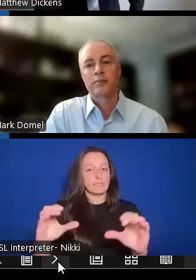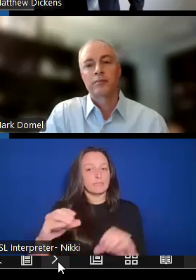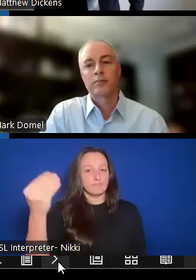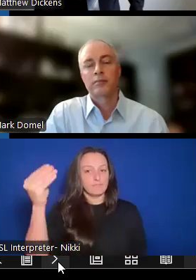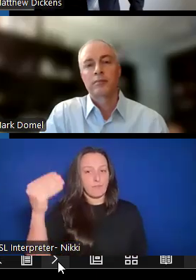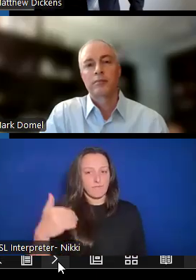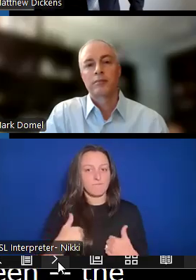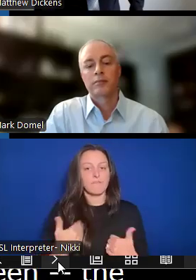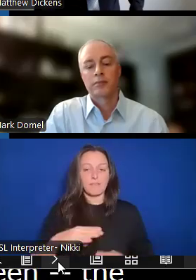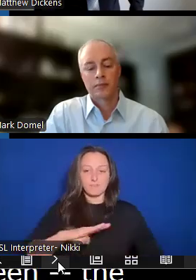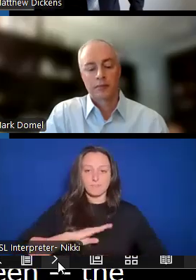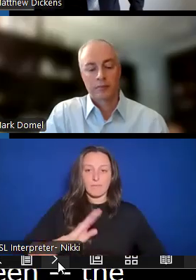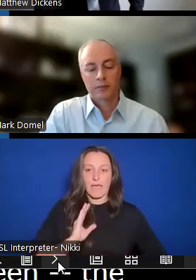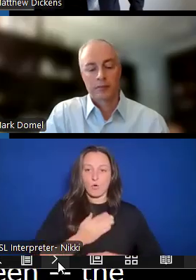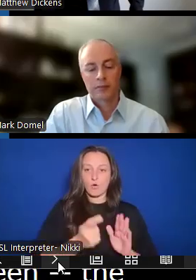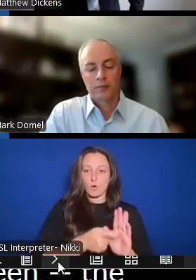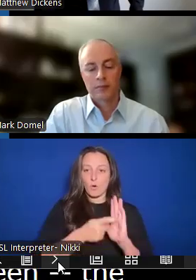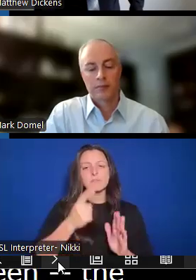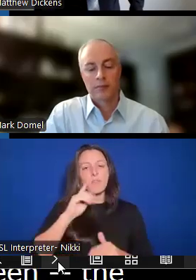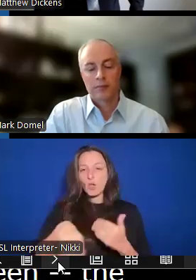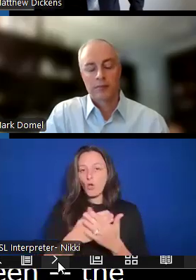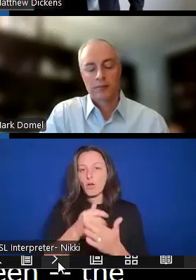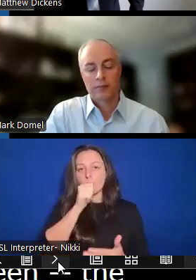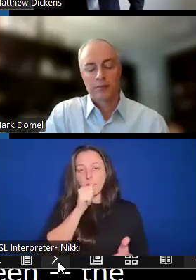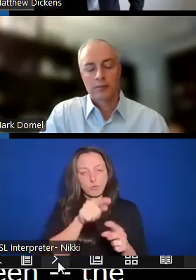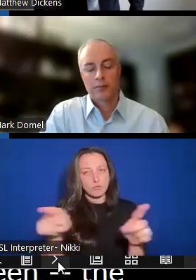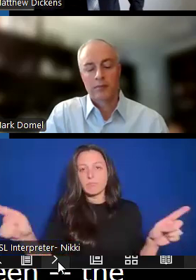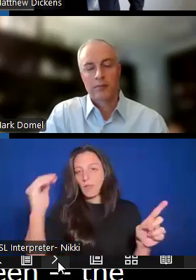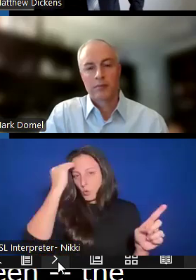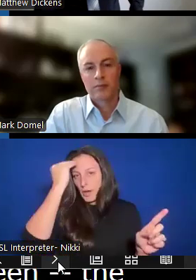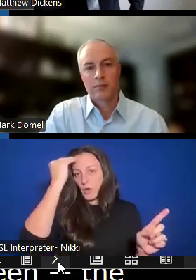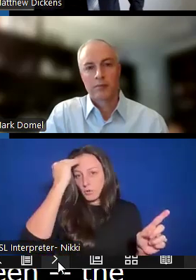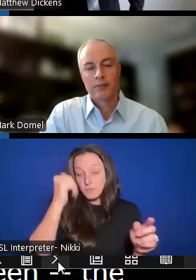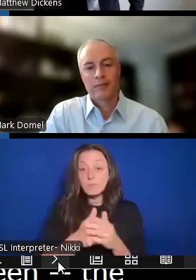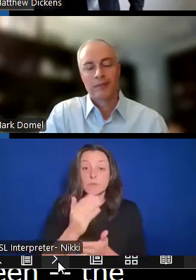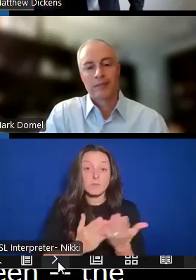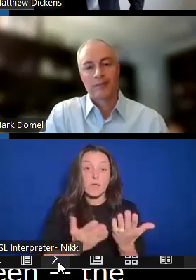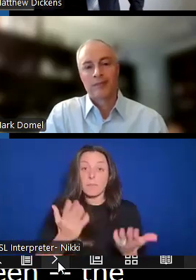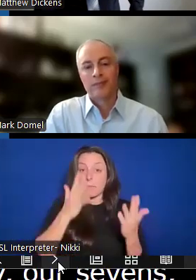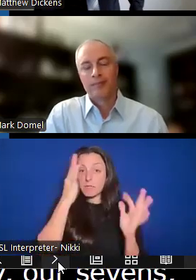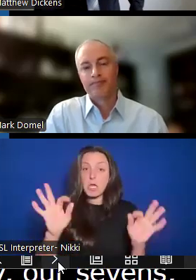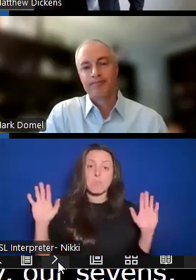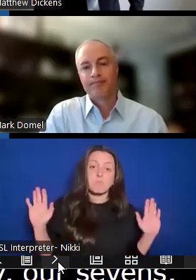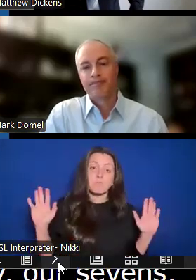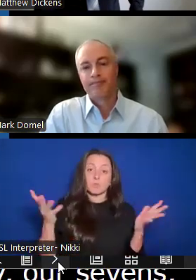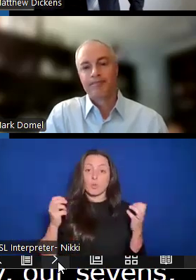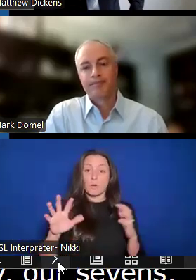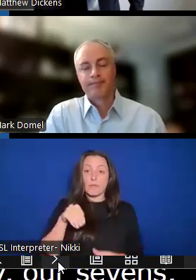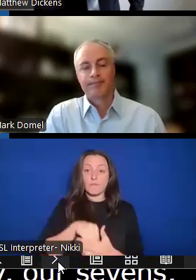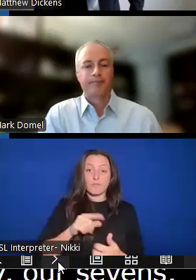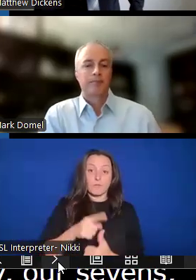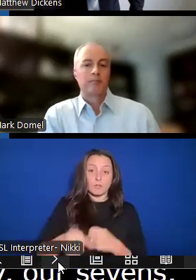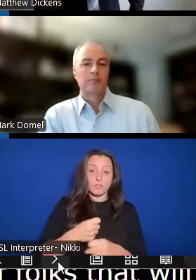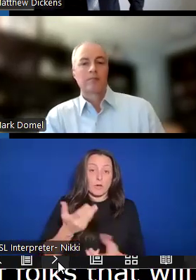think all the private schools are very aware of the program. Some may not choose to participate in this first year if they may be